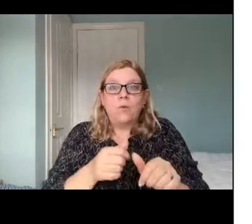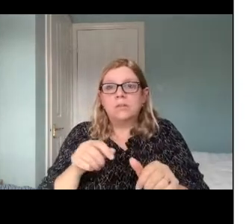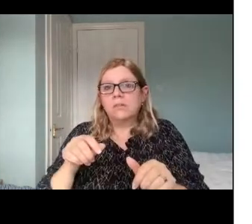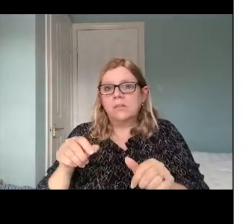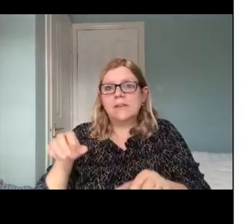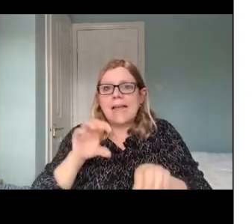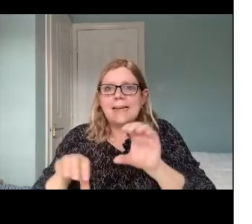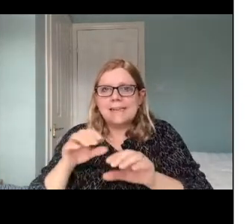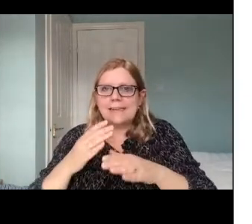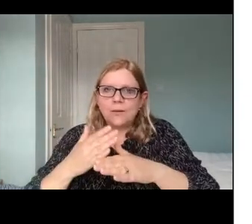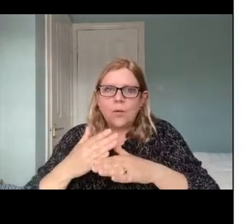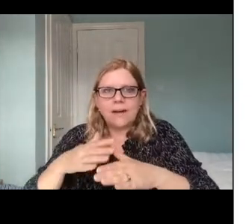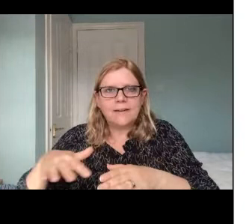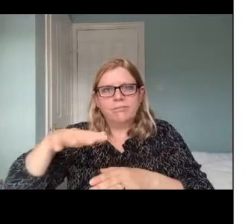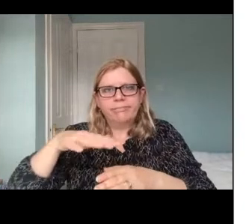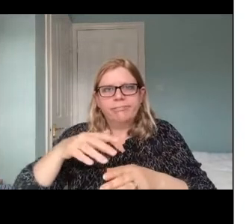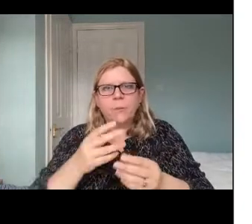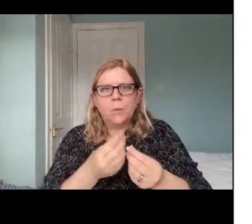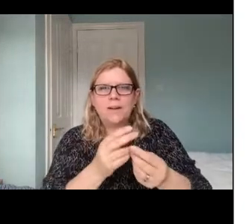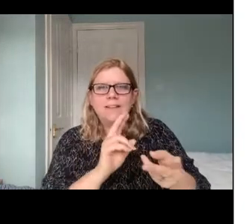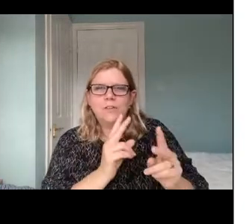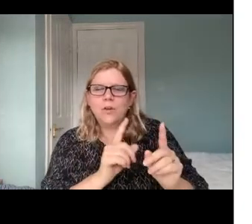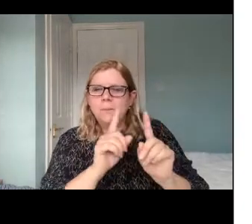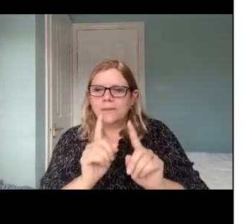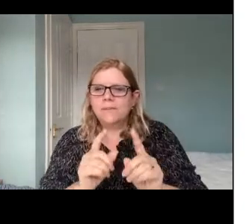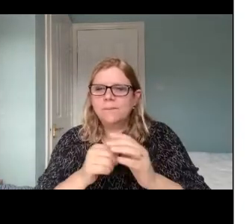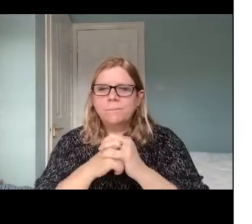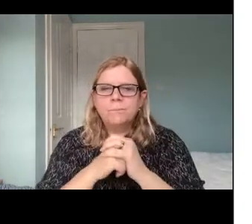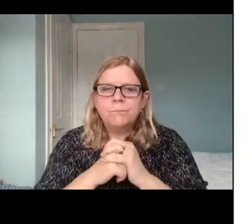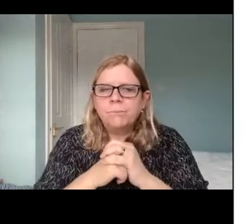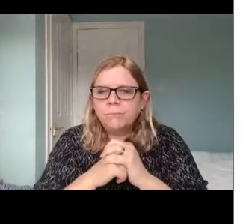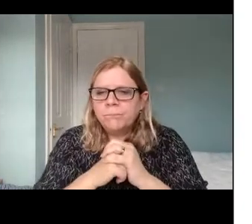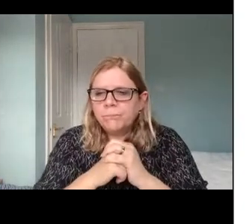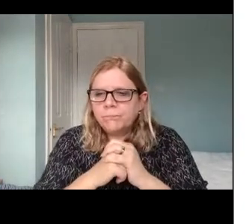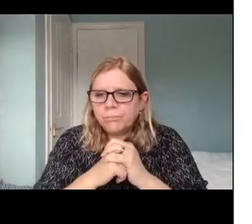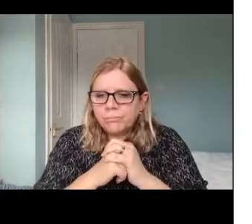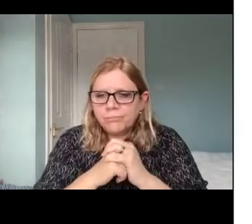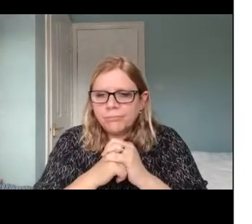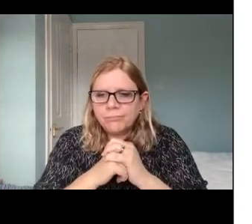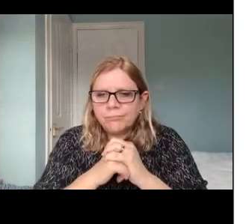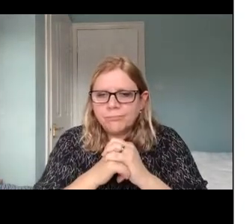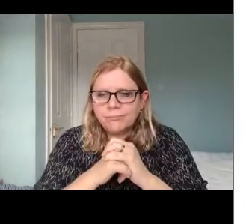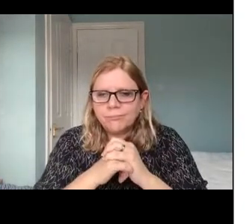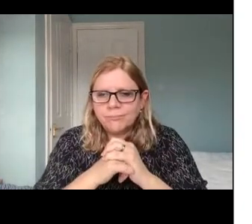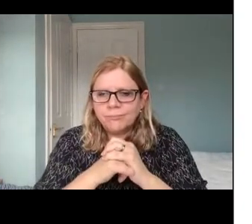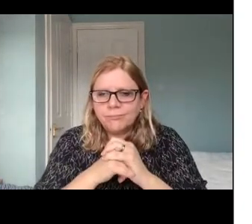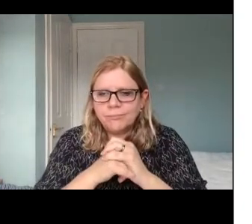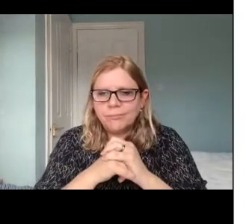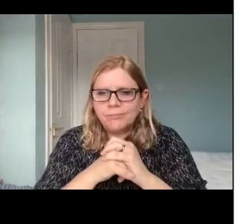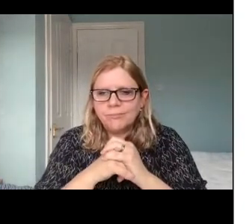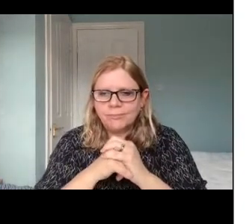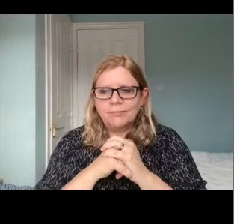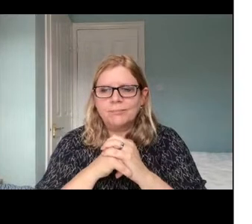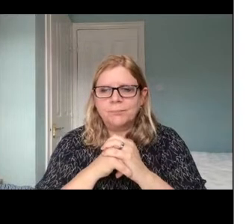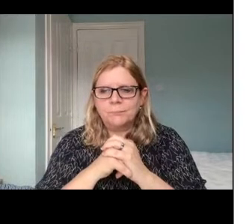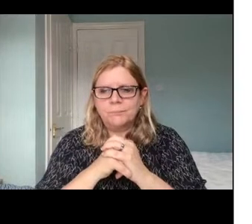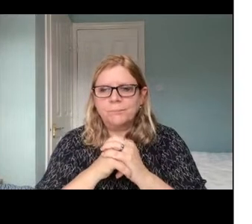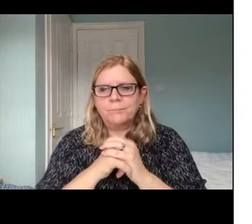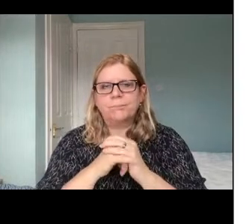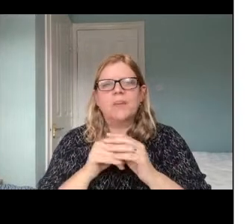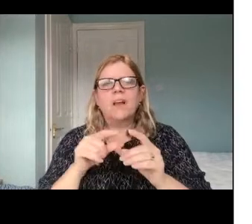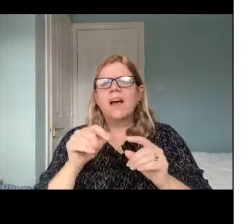So any deaf person going to university could have interpreters who knew the vocabulary, or if they wanted to work in that field, there would be a resource for interpreters to be able